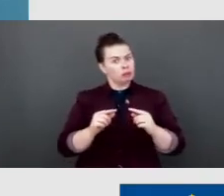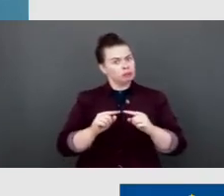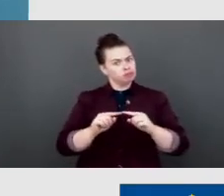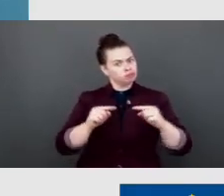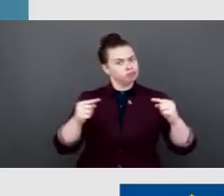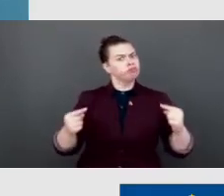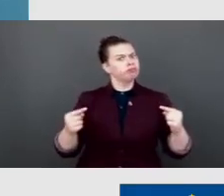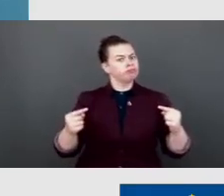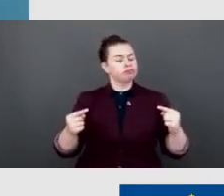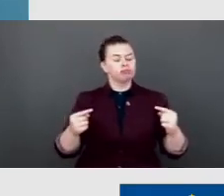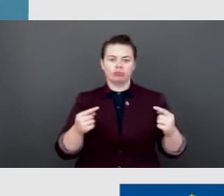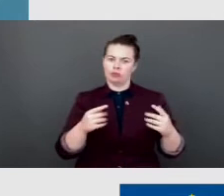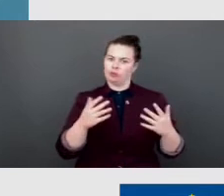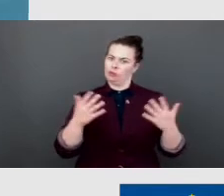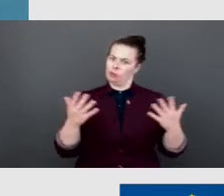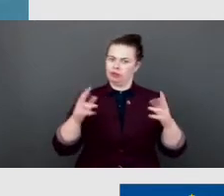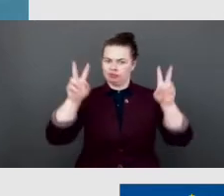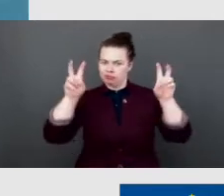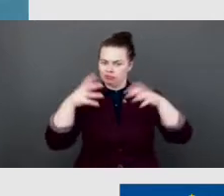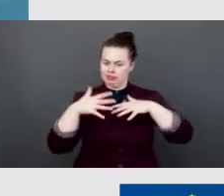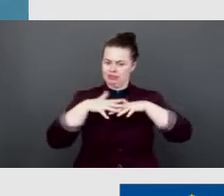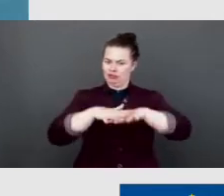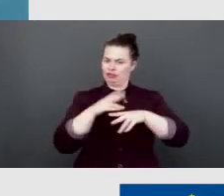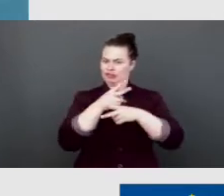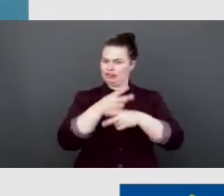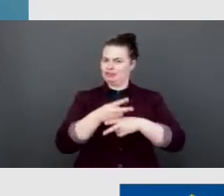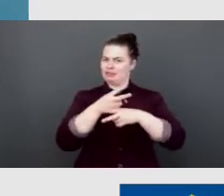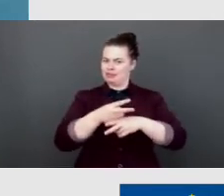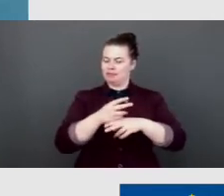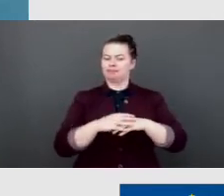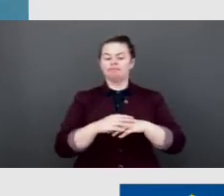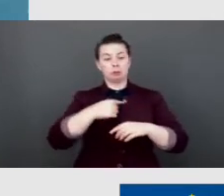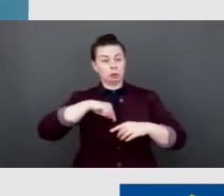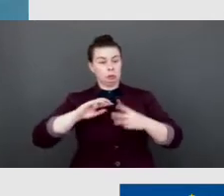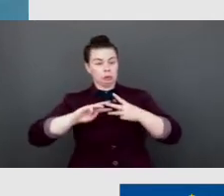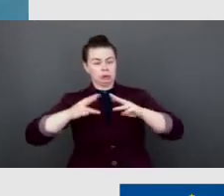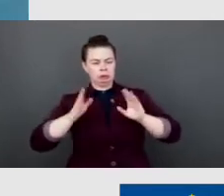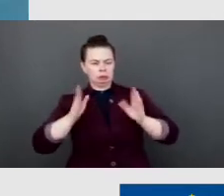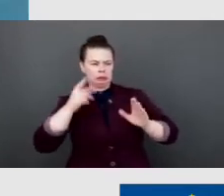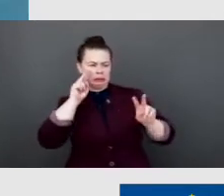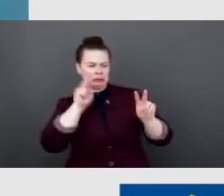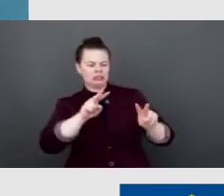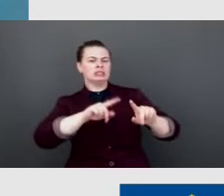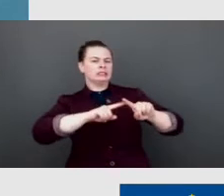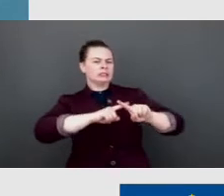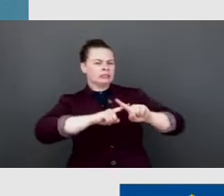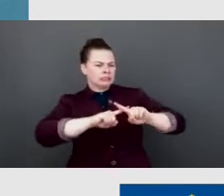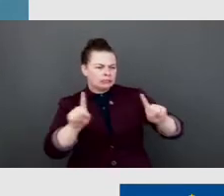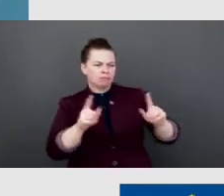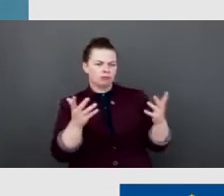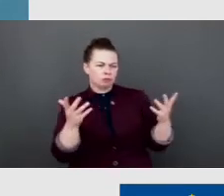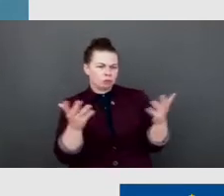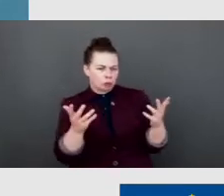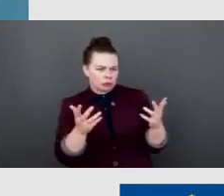there are major differences between those regions when it comes to integrated care. SHAPES has to consider all